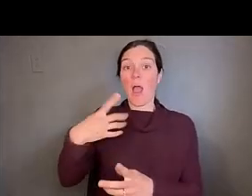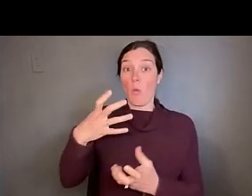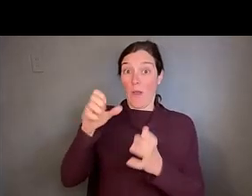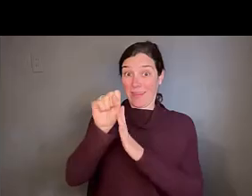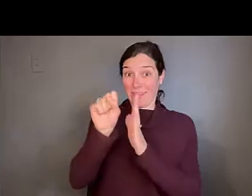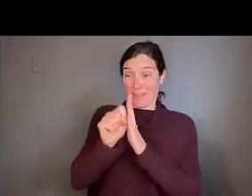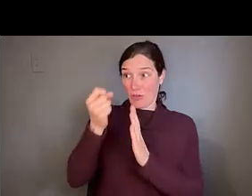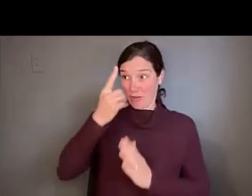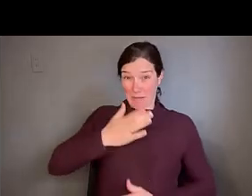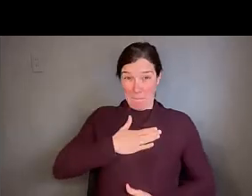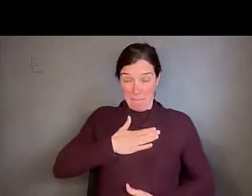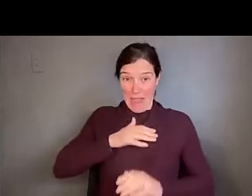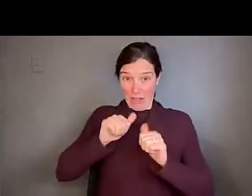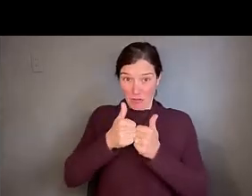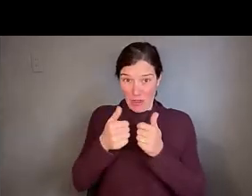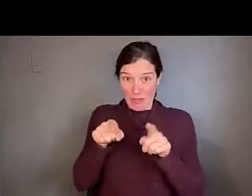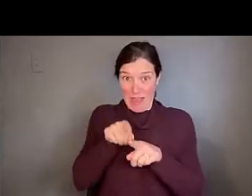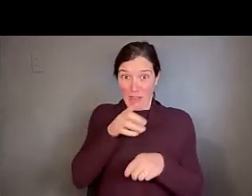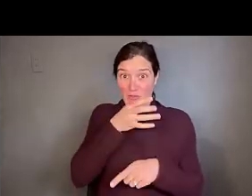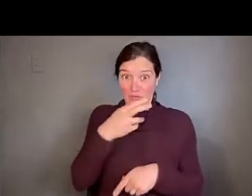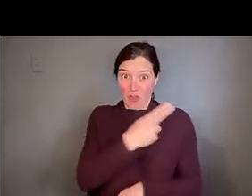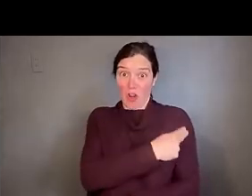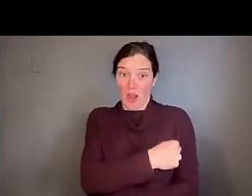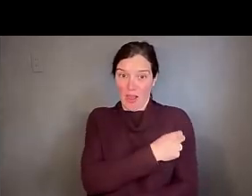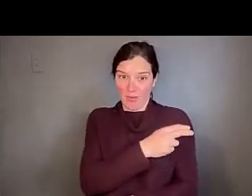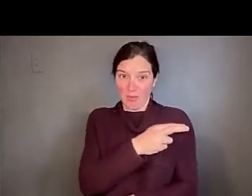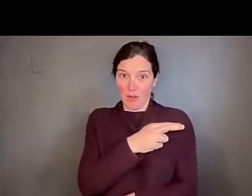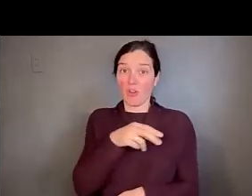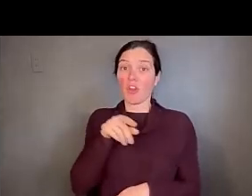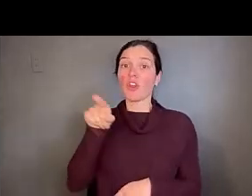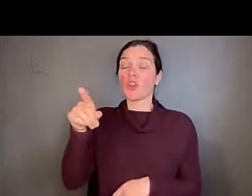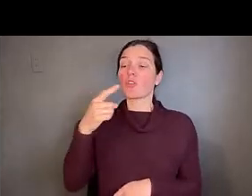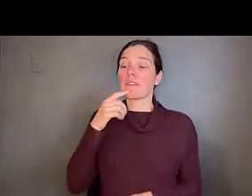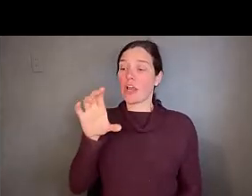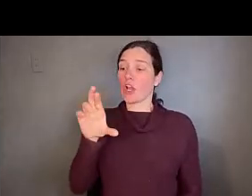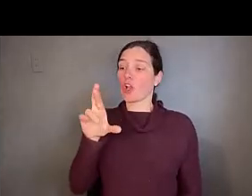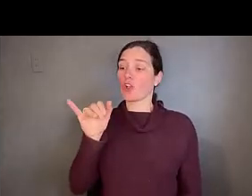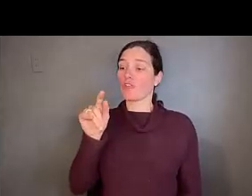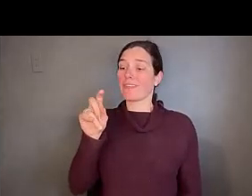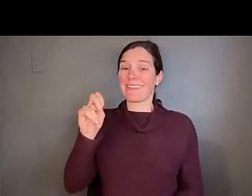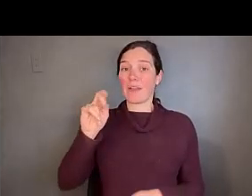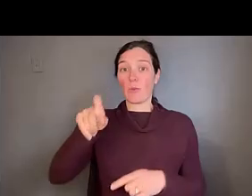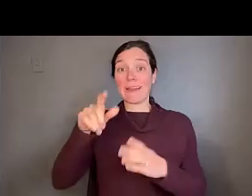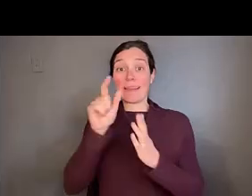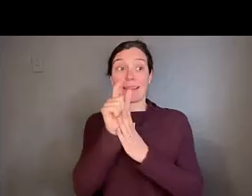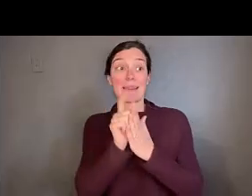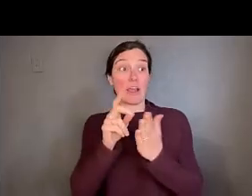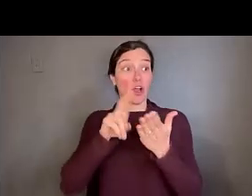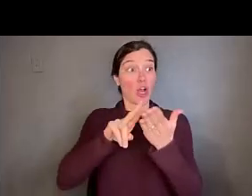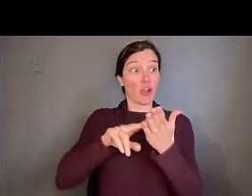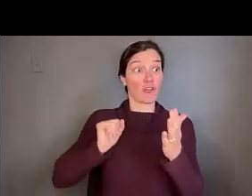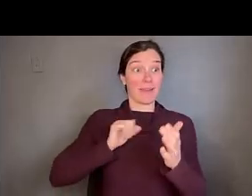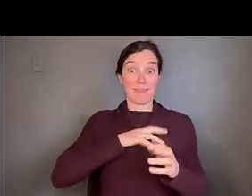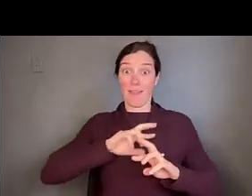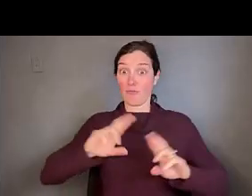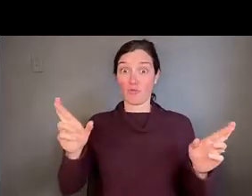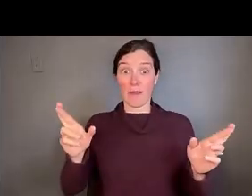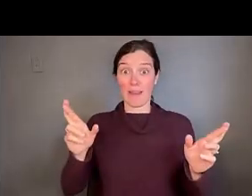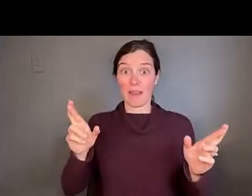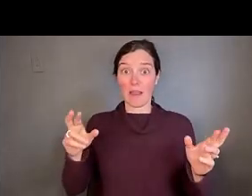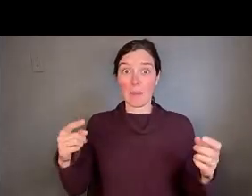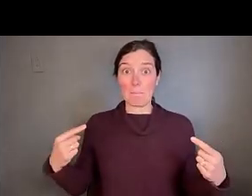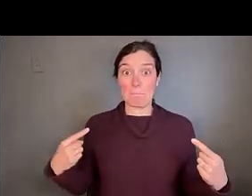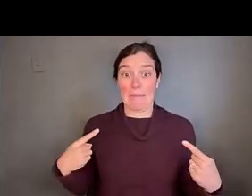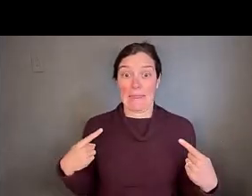are as a rural hospital. Rob kind of said it earlier, but Kristen, you said we need to get our legal and contract staff ready to go. That's